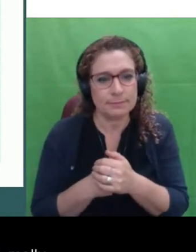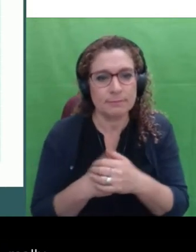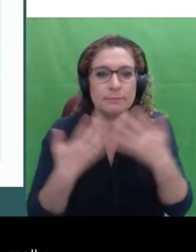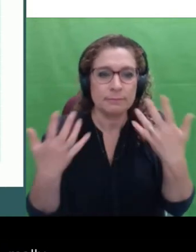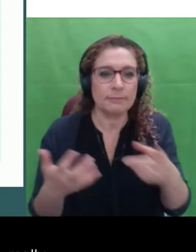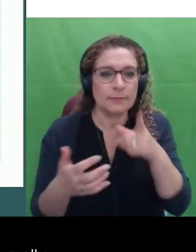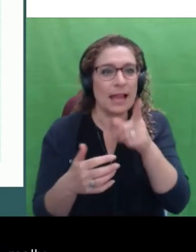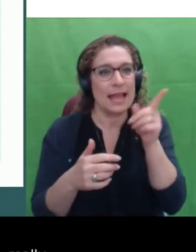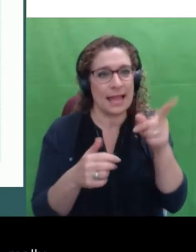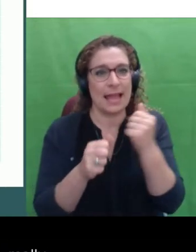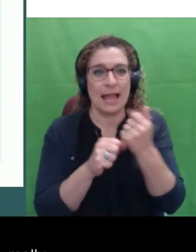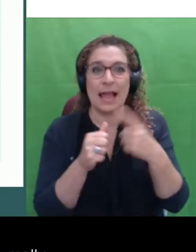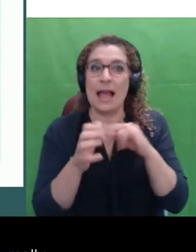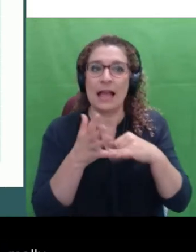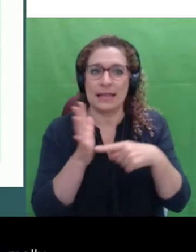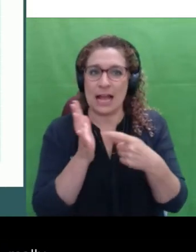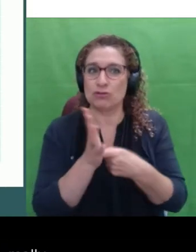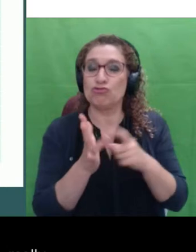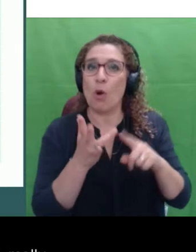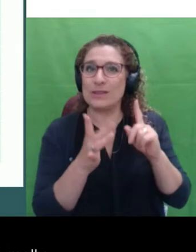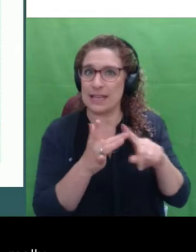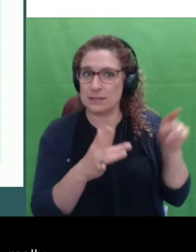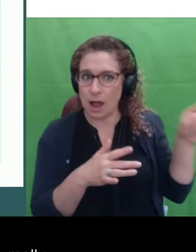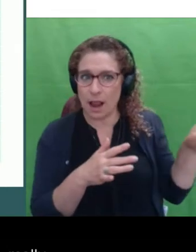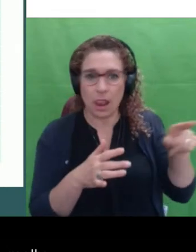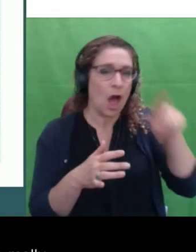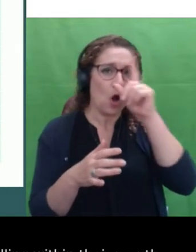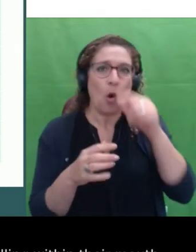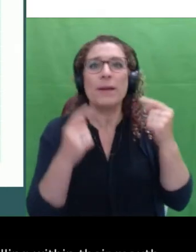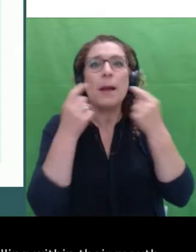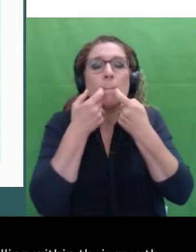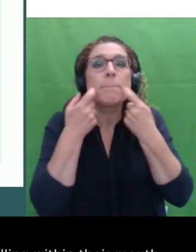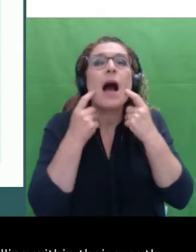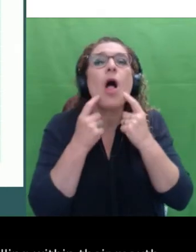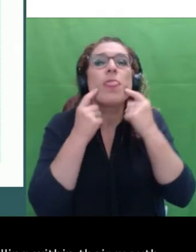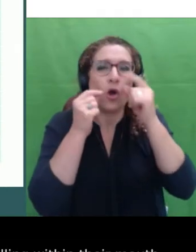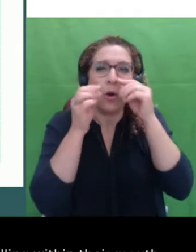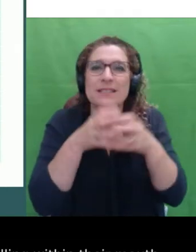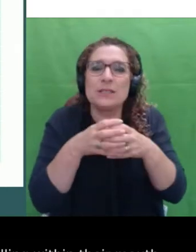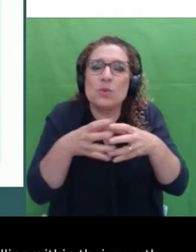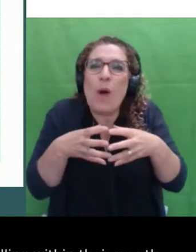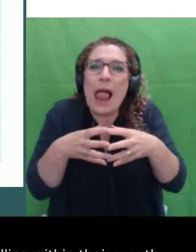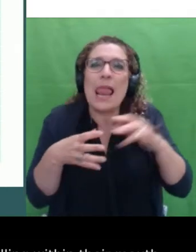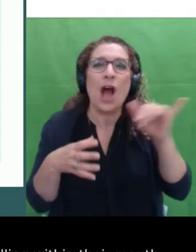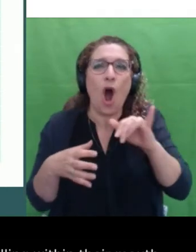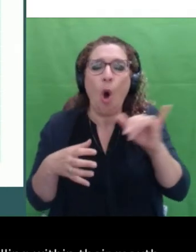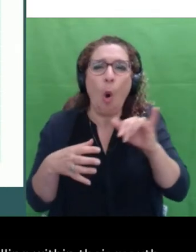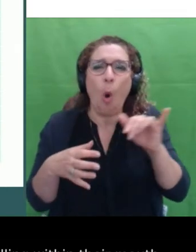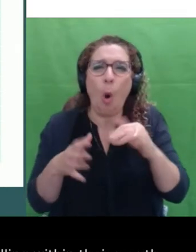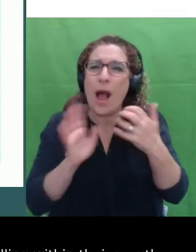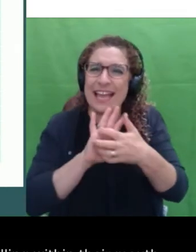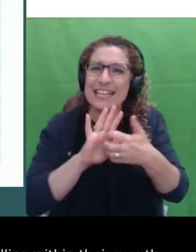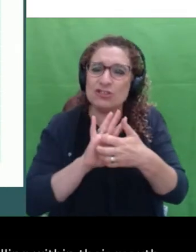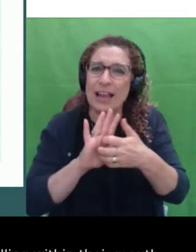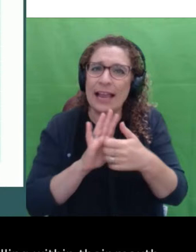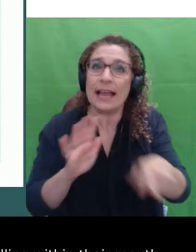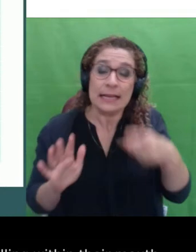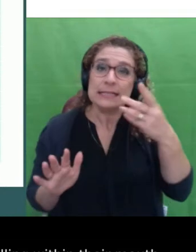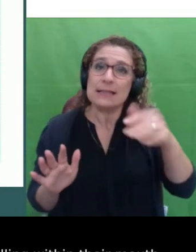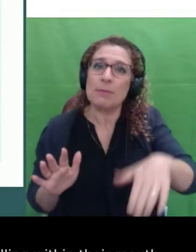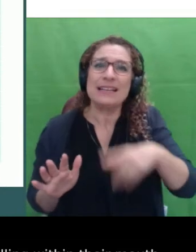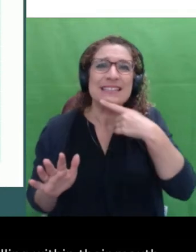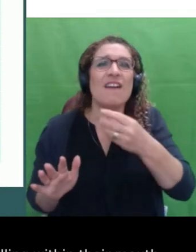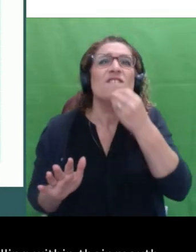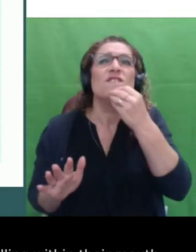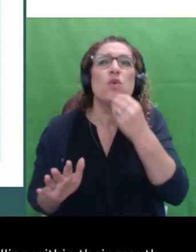mouth they may get itching within their mouth and little ones quite often describe food as tasting spicy or spiky and can push it away